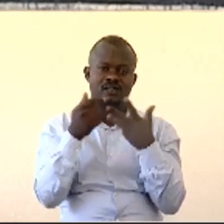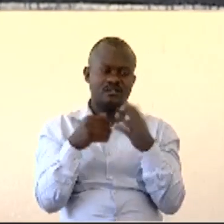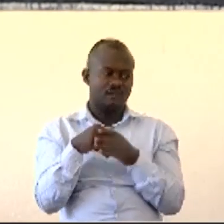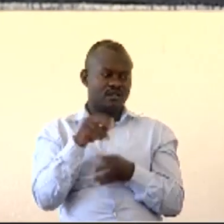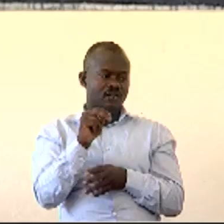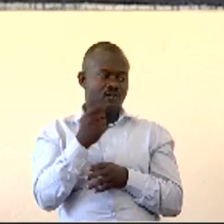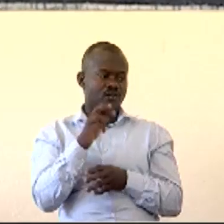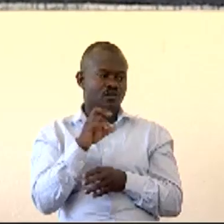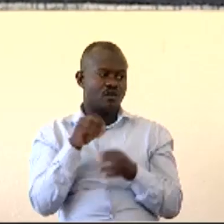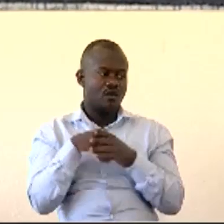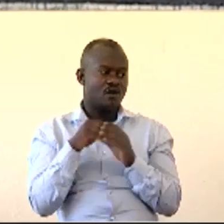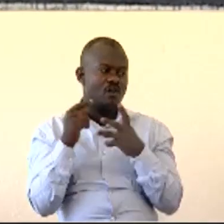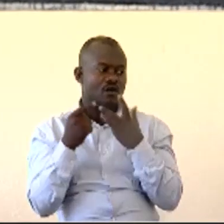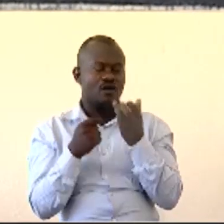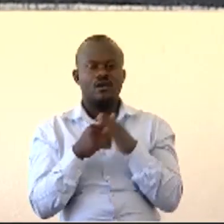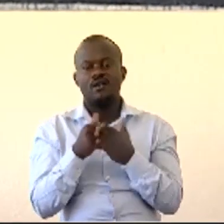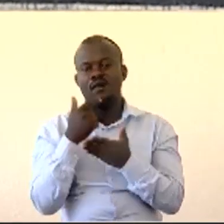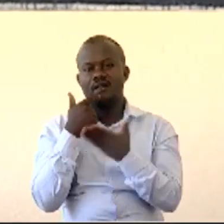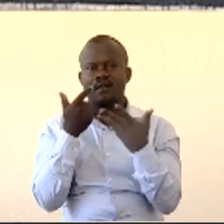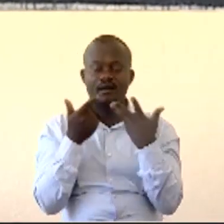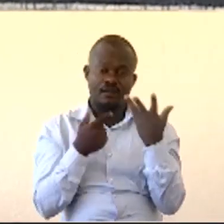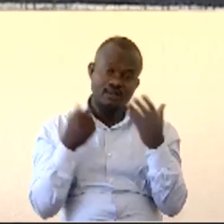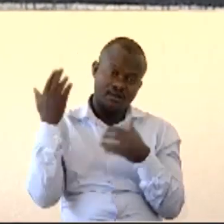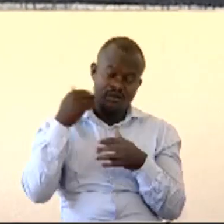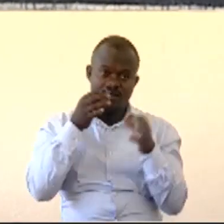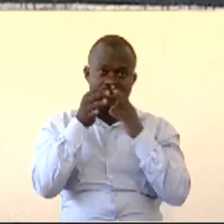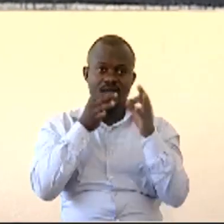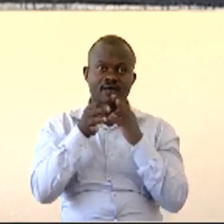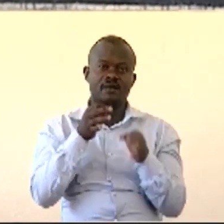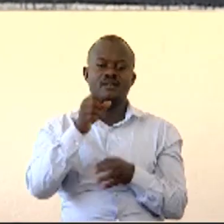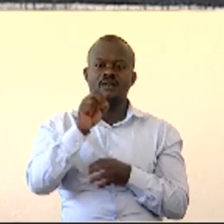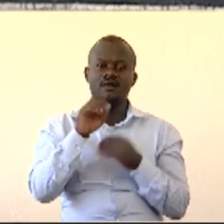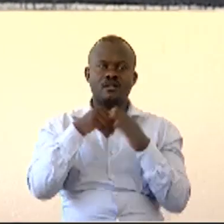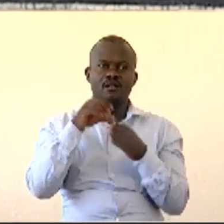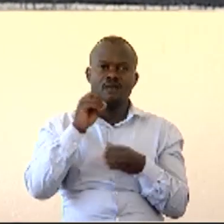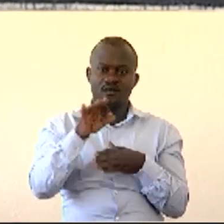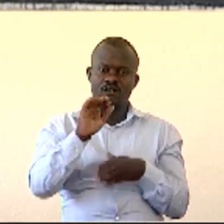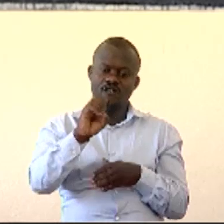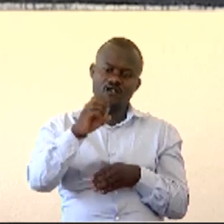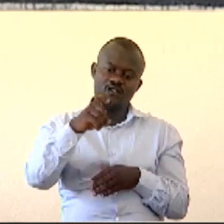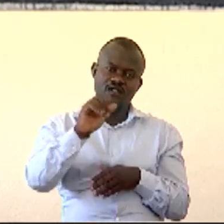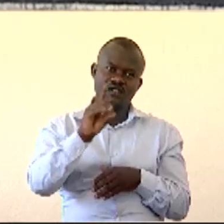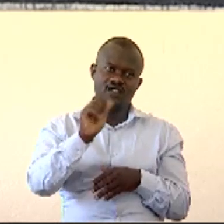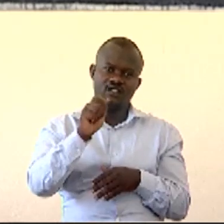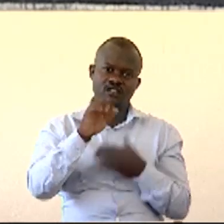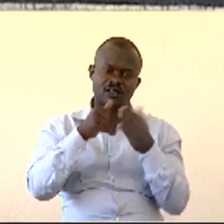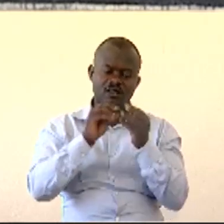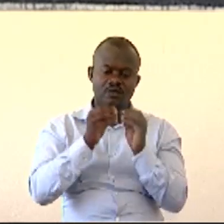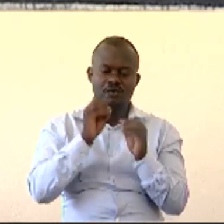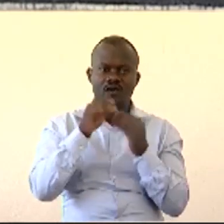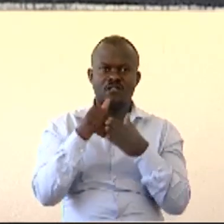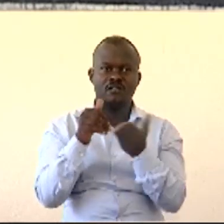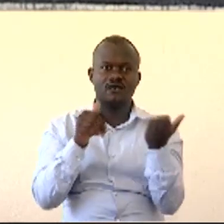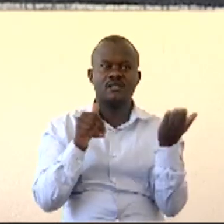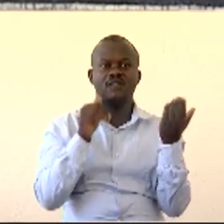neutral compounds. The rule that we have said, the sum of the oxidation numbers of atoms